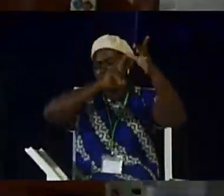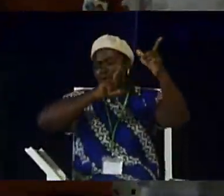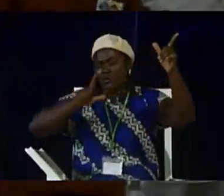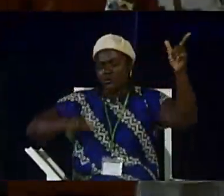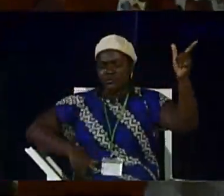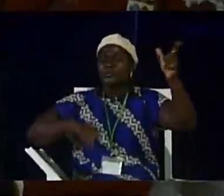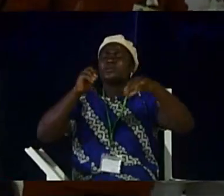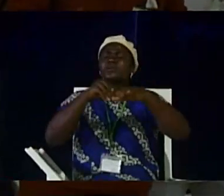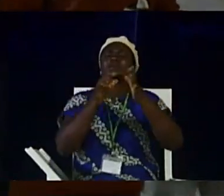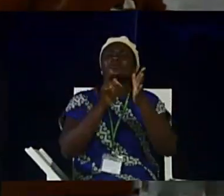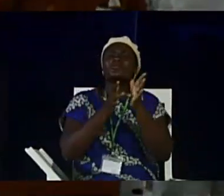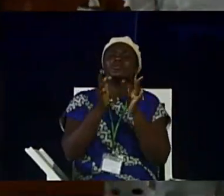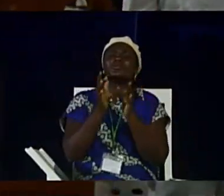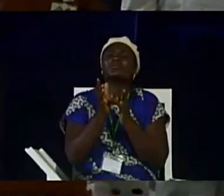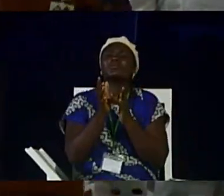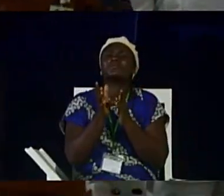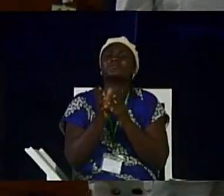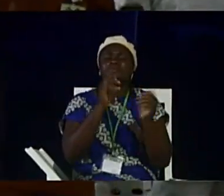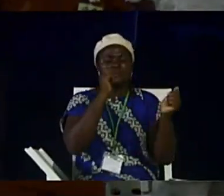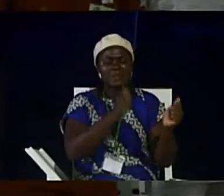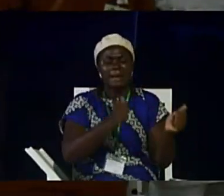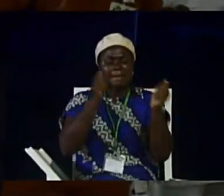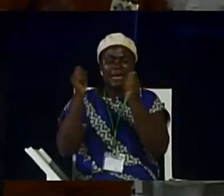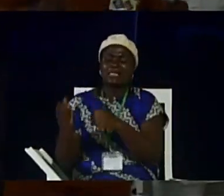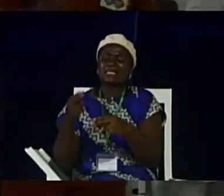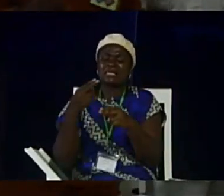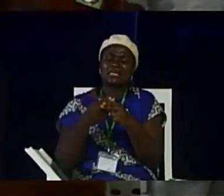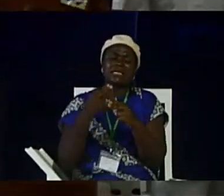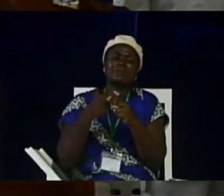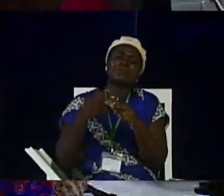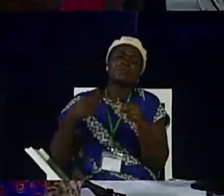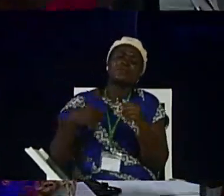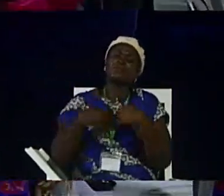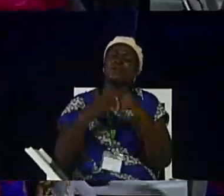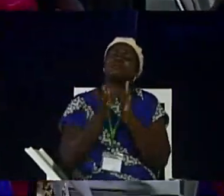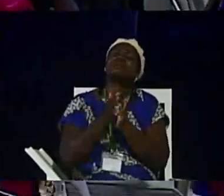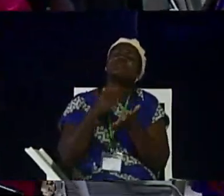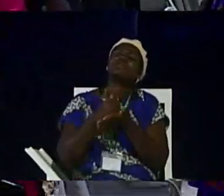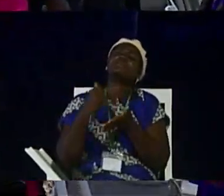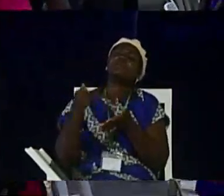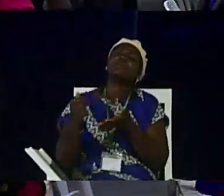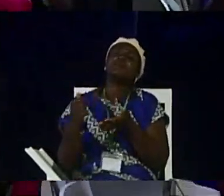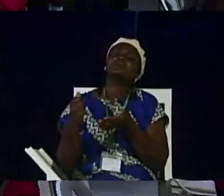In Jesus' mighty name, we have prayed.